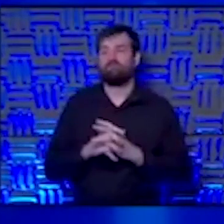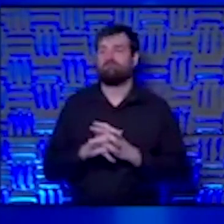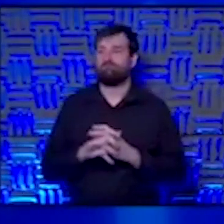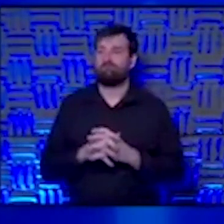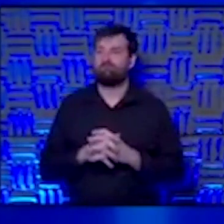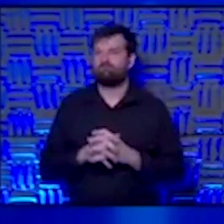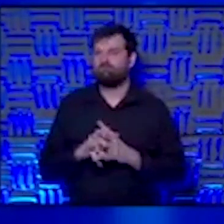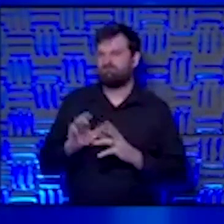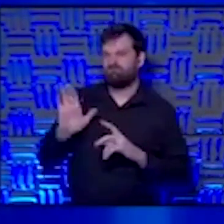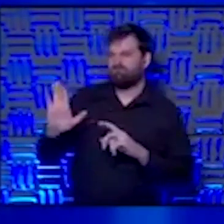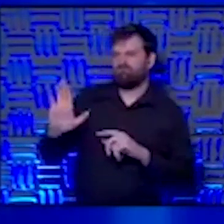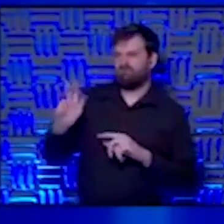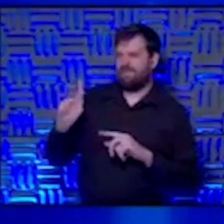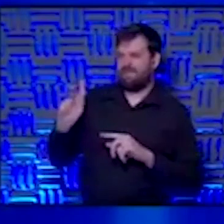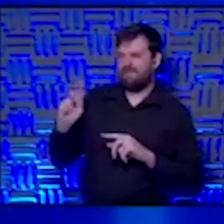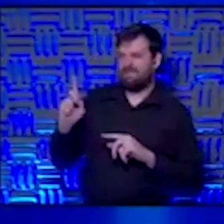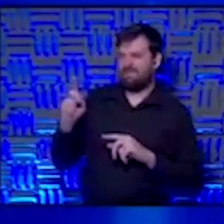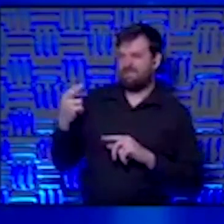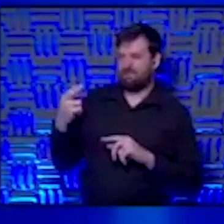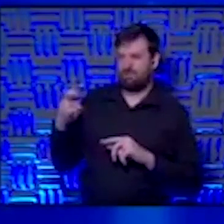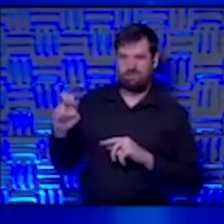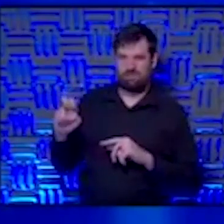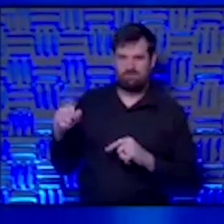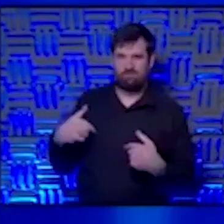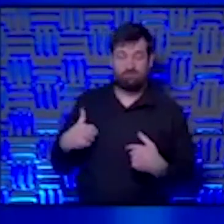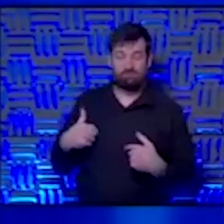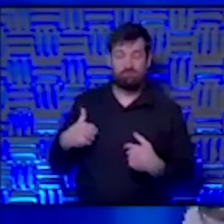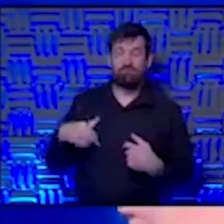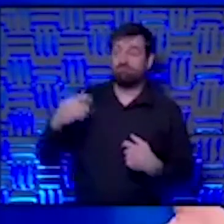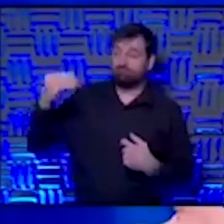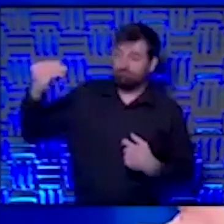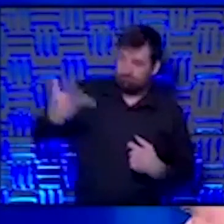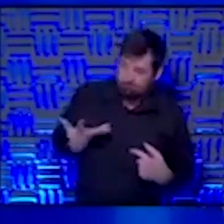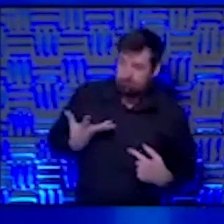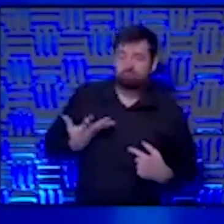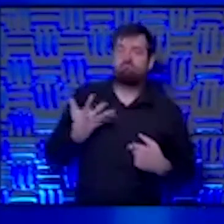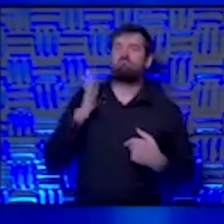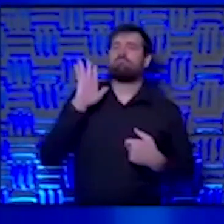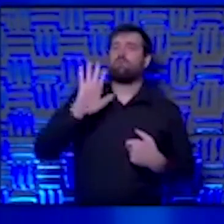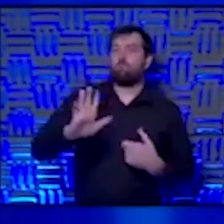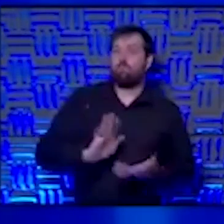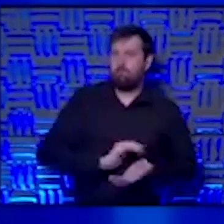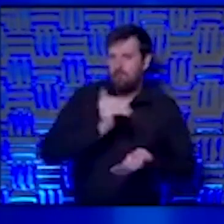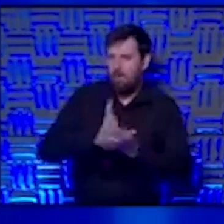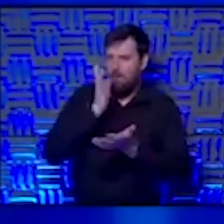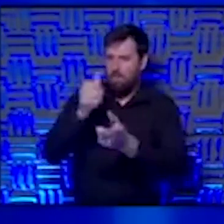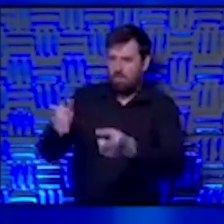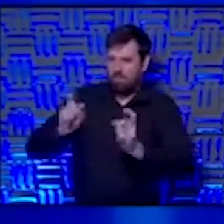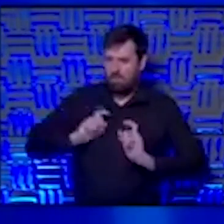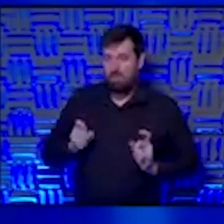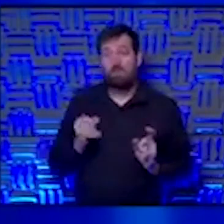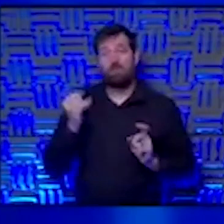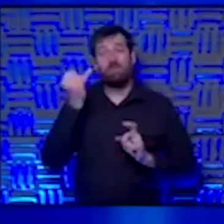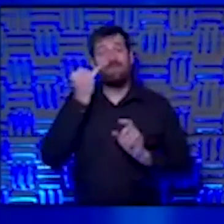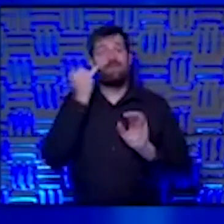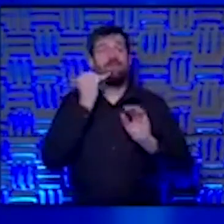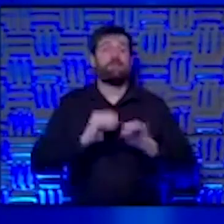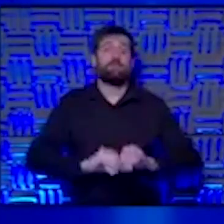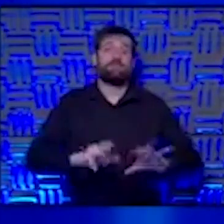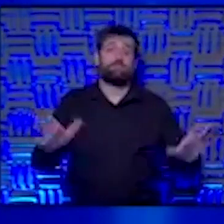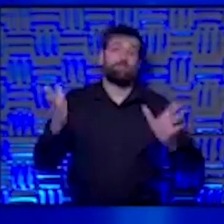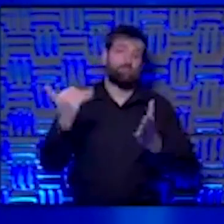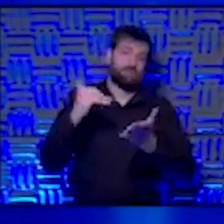does reside with KDHE. Yeah. No, we don't really have, we just kind of get told, here's the numbers you're going to have. Right. And sometimes if we're a distribution